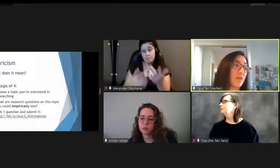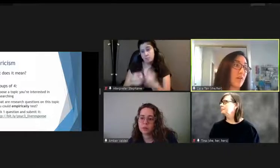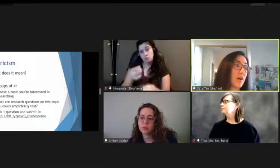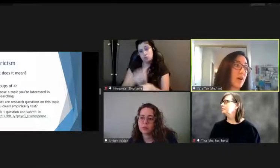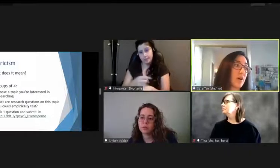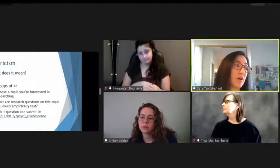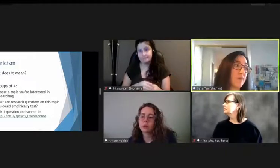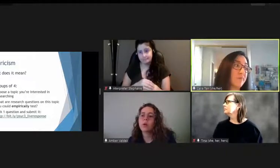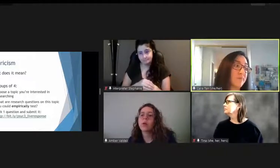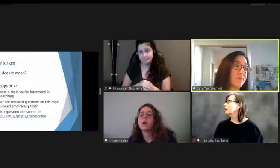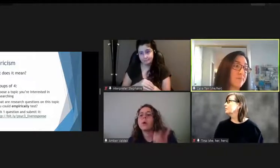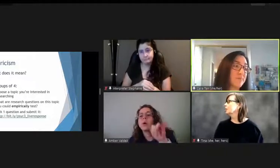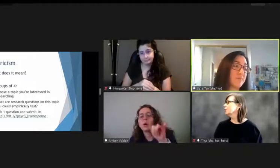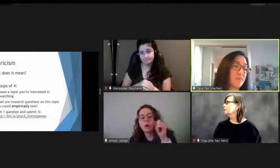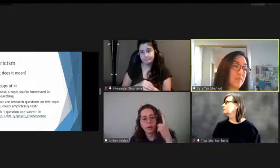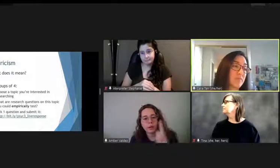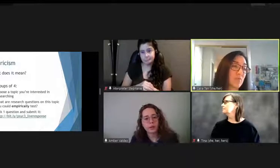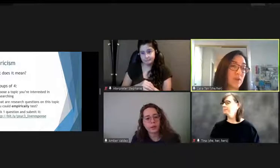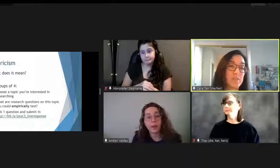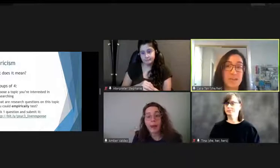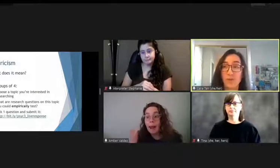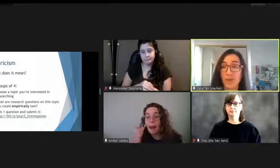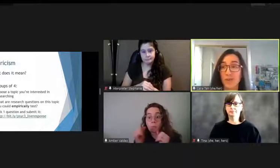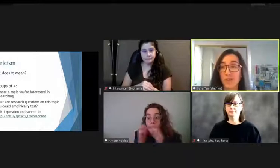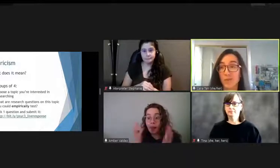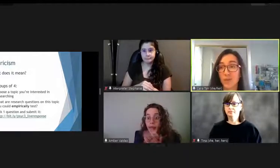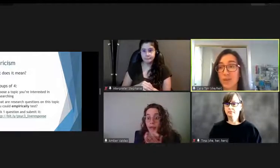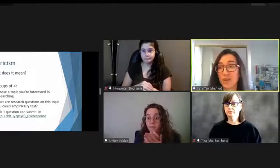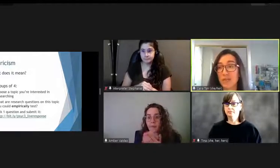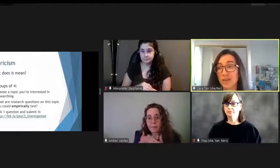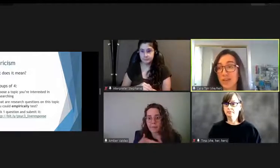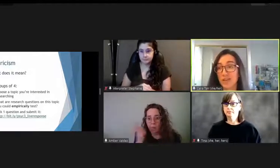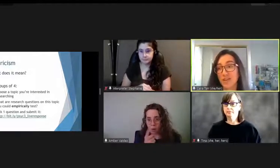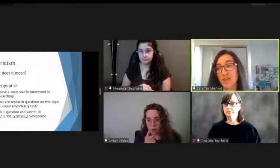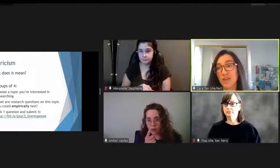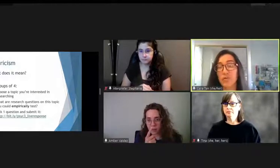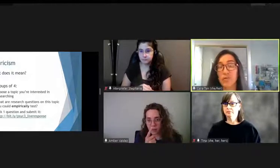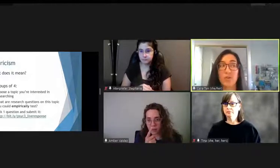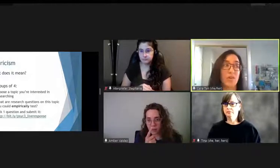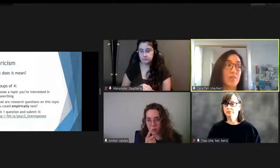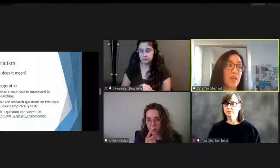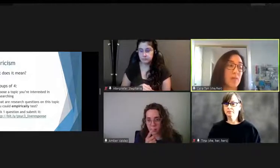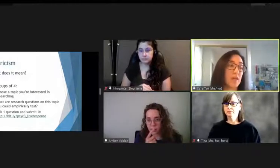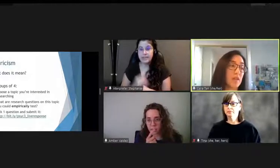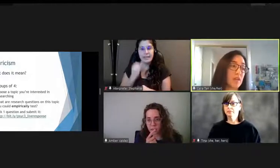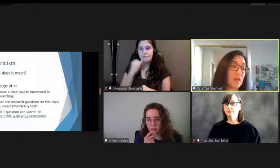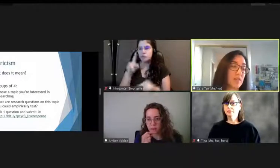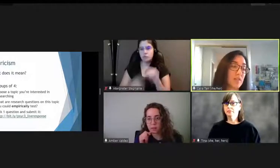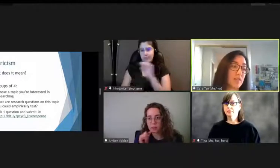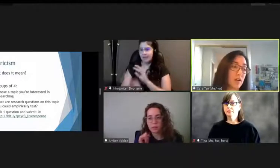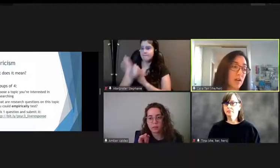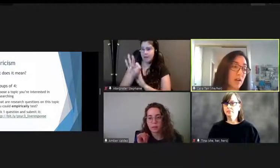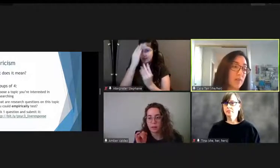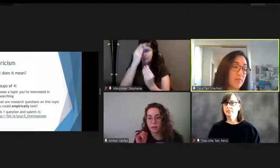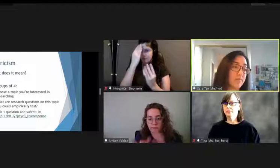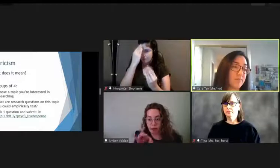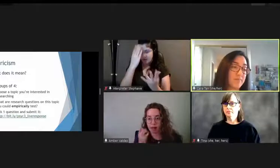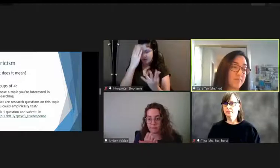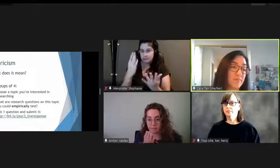don't know, risky behavior with COVID-19. Or maybe it's